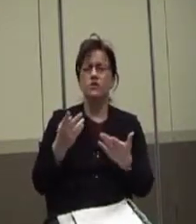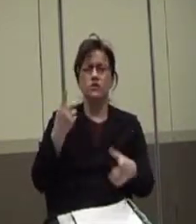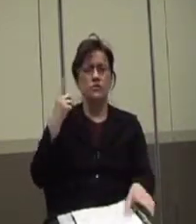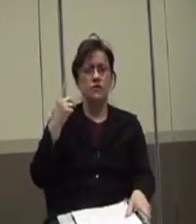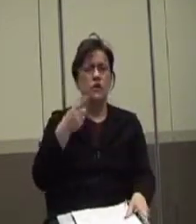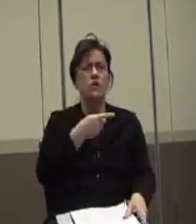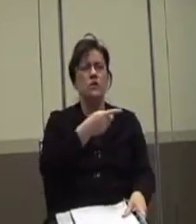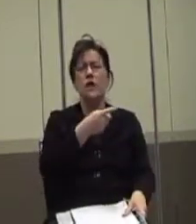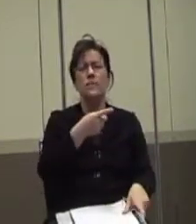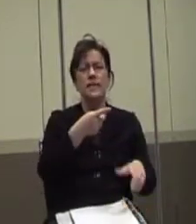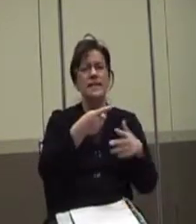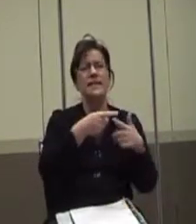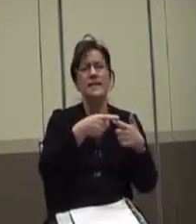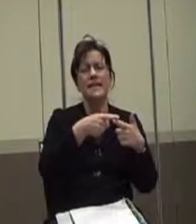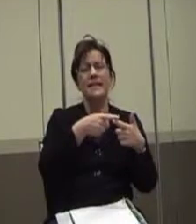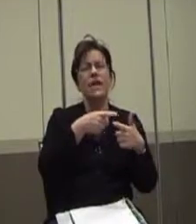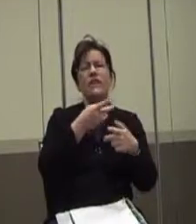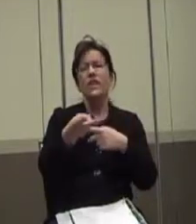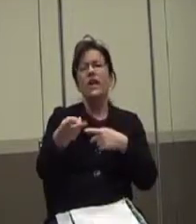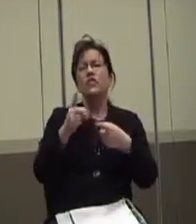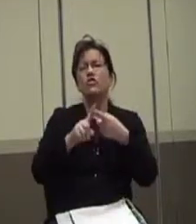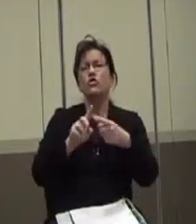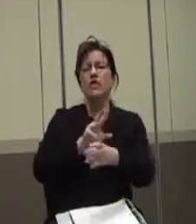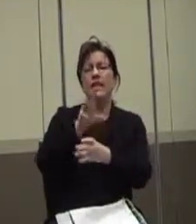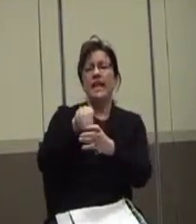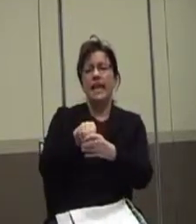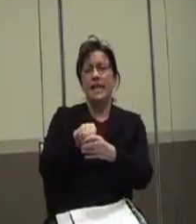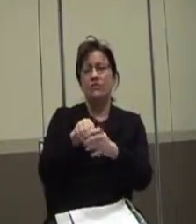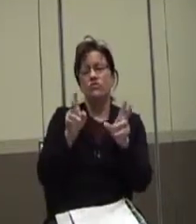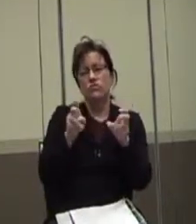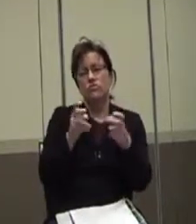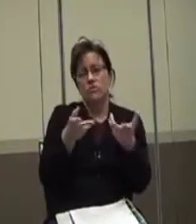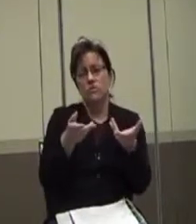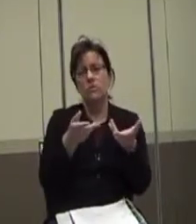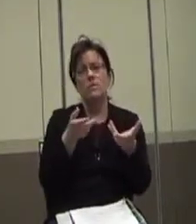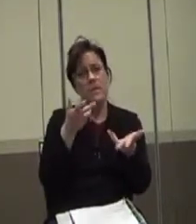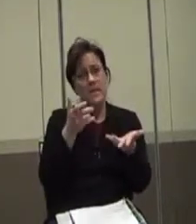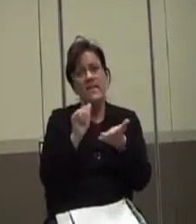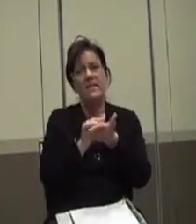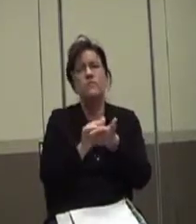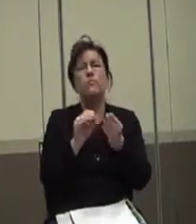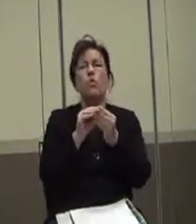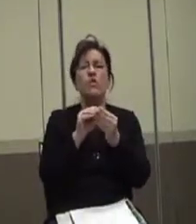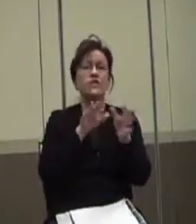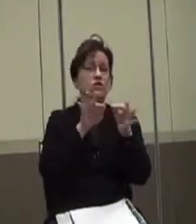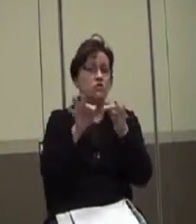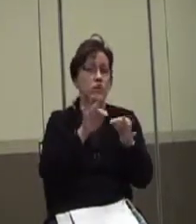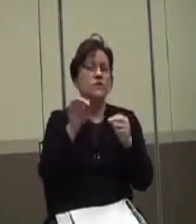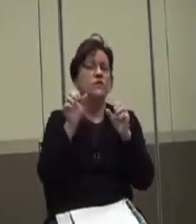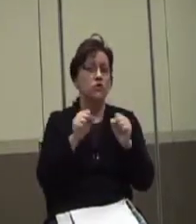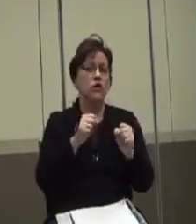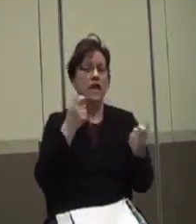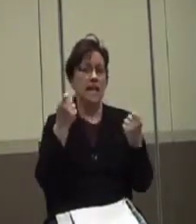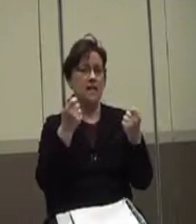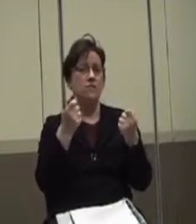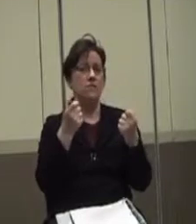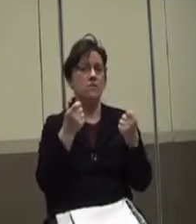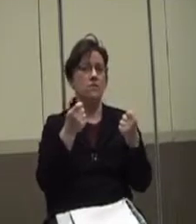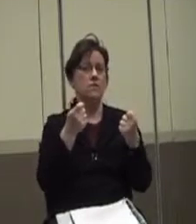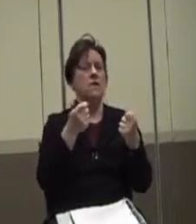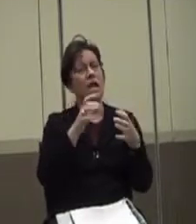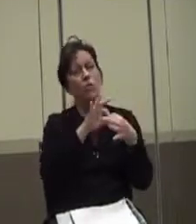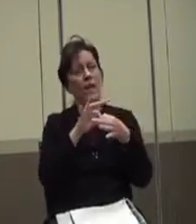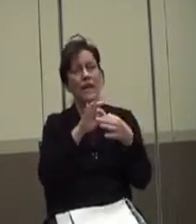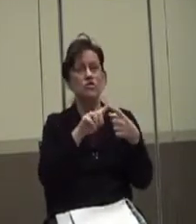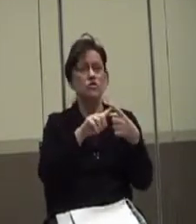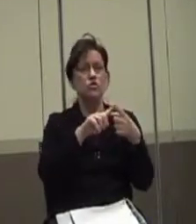Failure to engage. Now that might be a more conscripted behavior to be able to deal with. It involves compliance, but it's a little bit